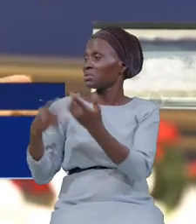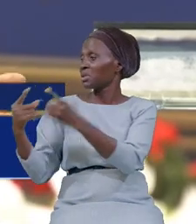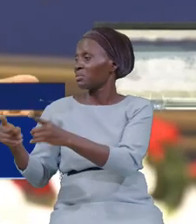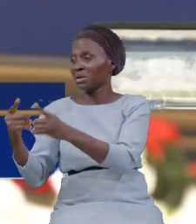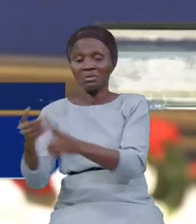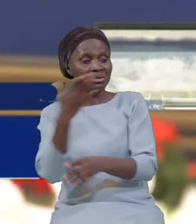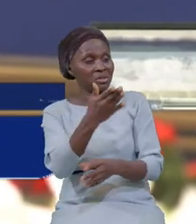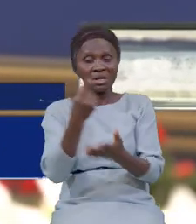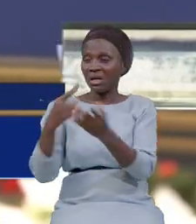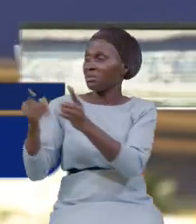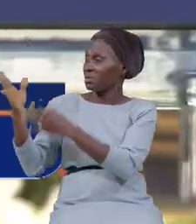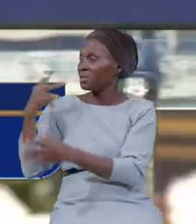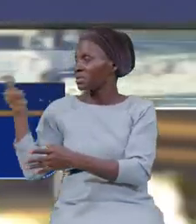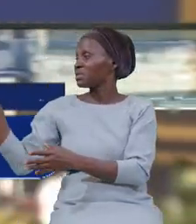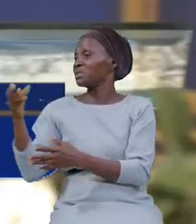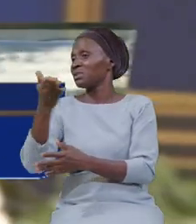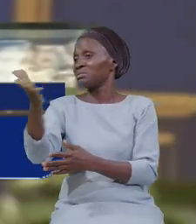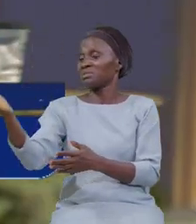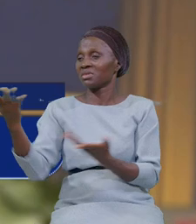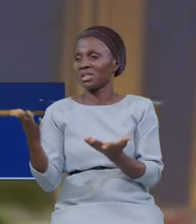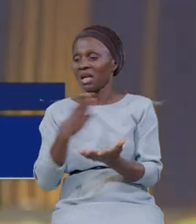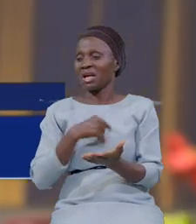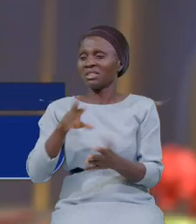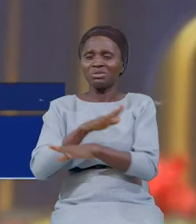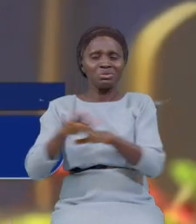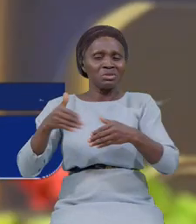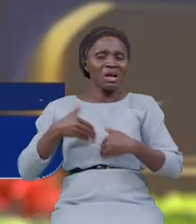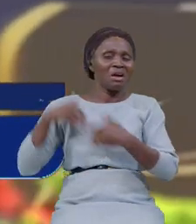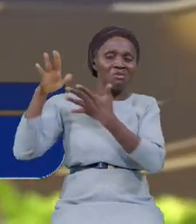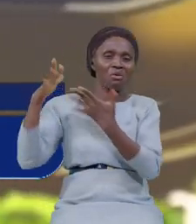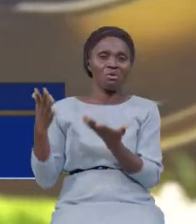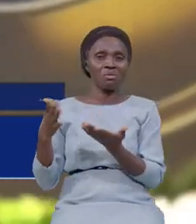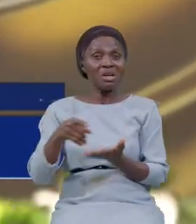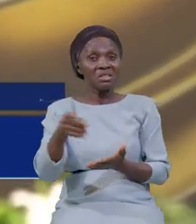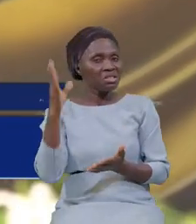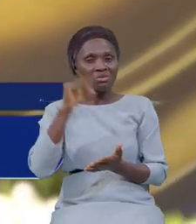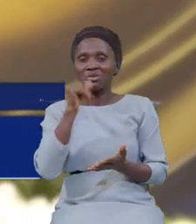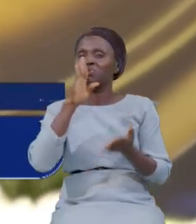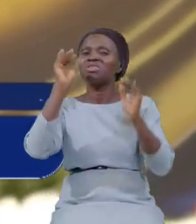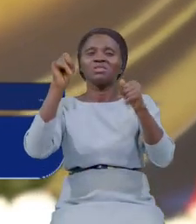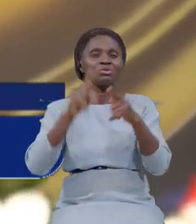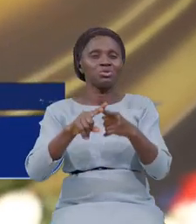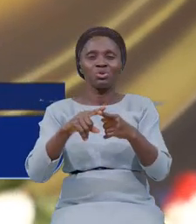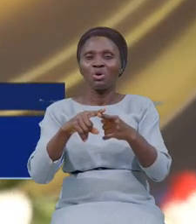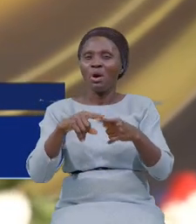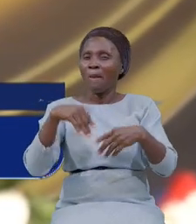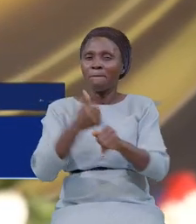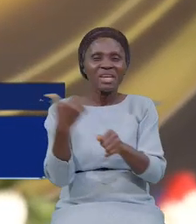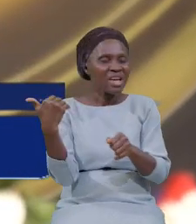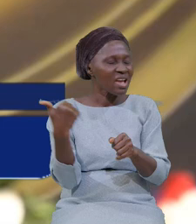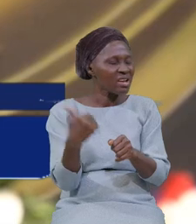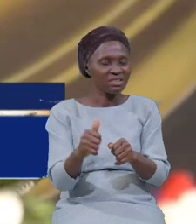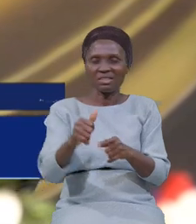them up there. And they're so pessimistic, they cannot take any practical, positive